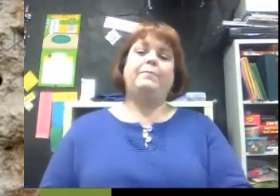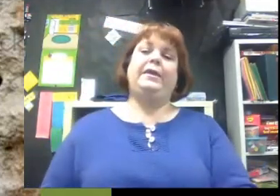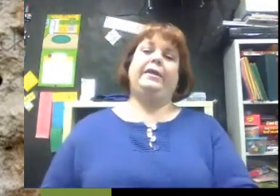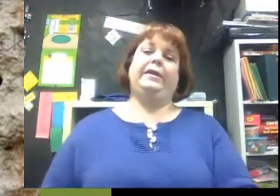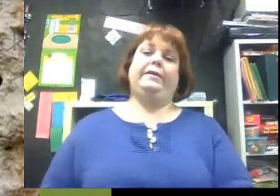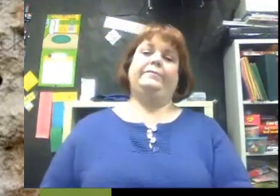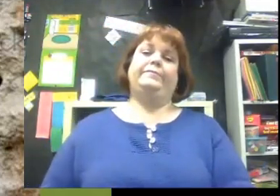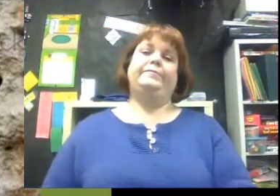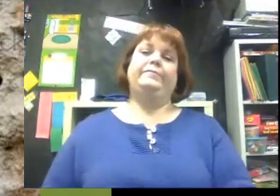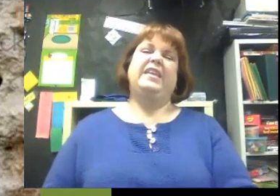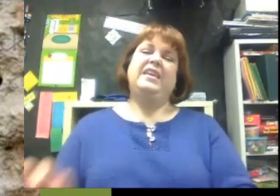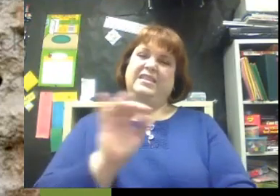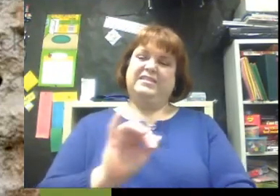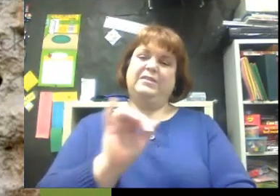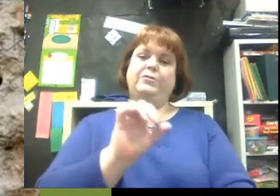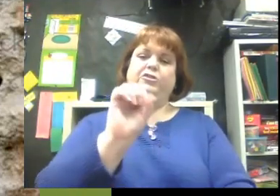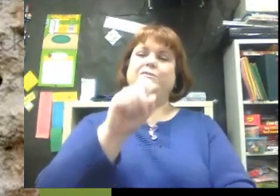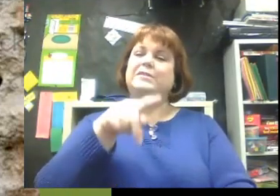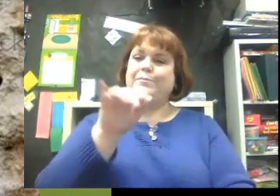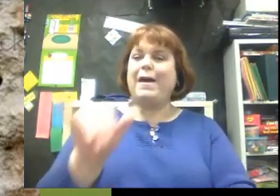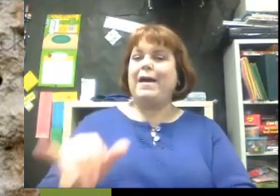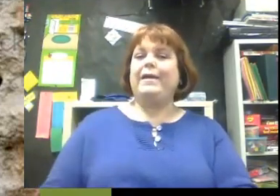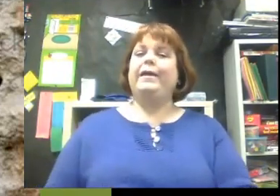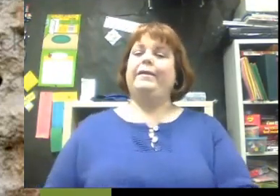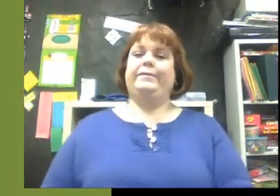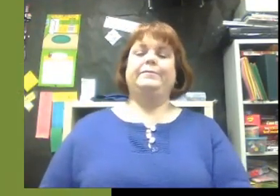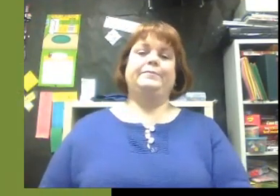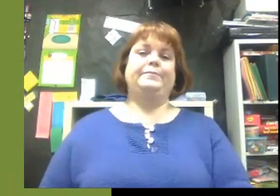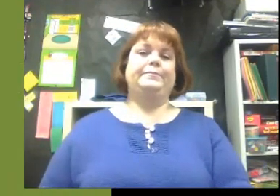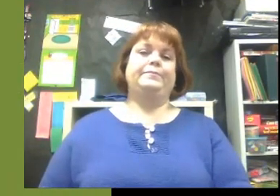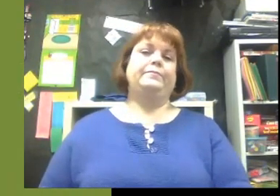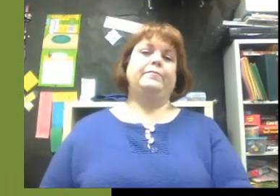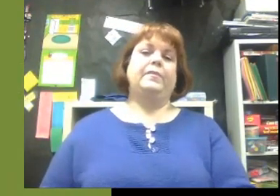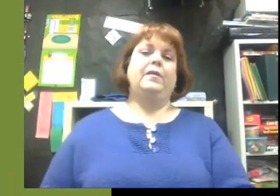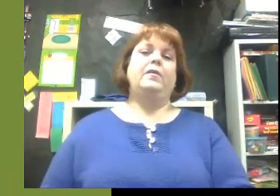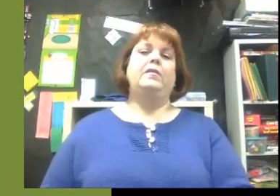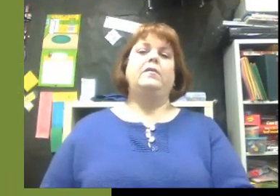peek. Similar to spy.